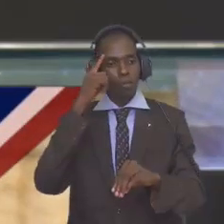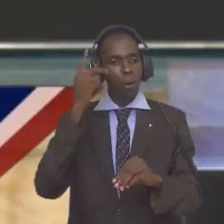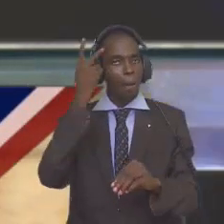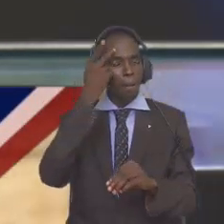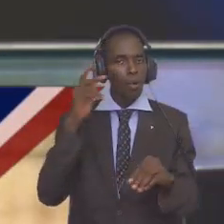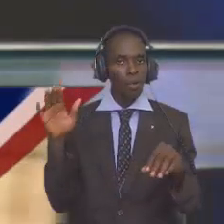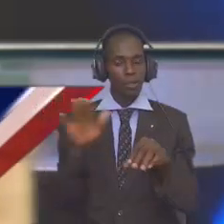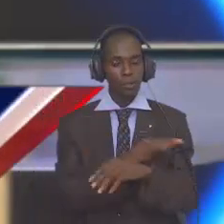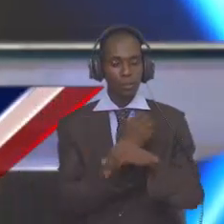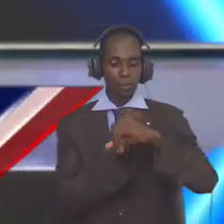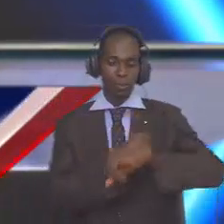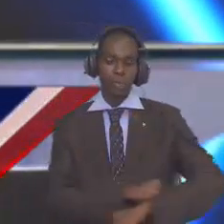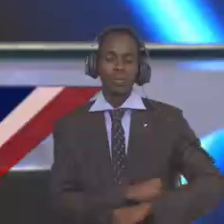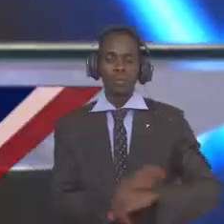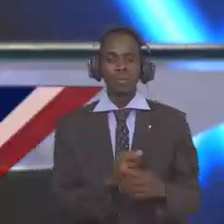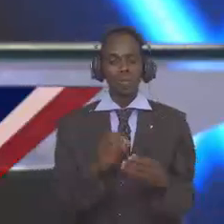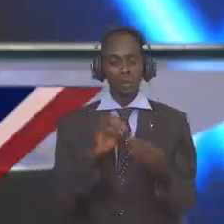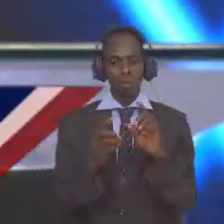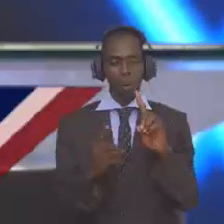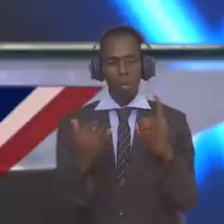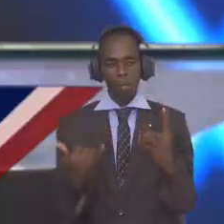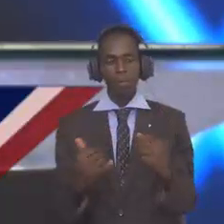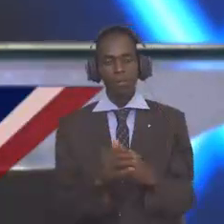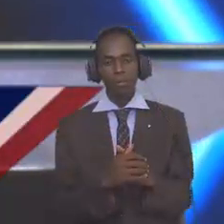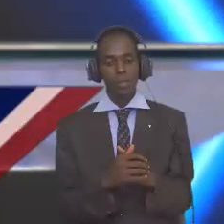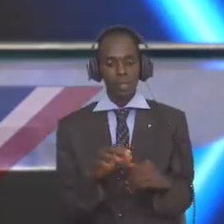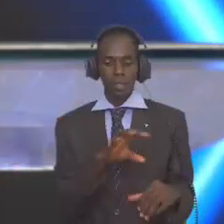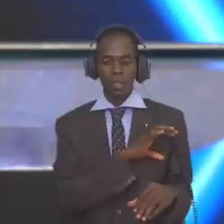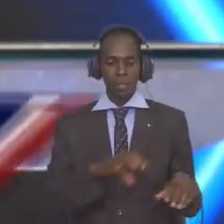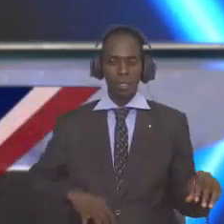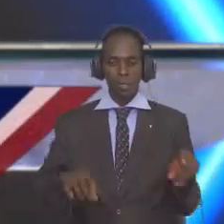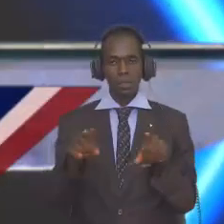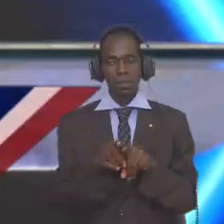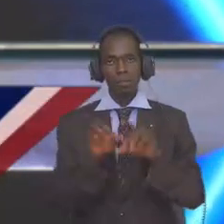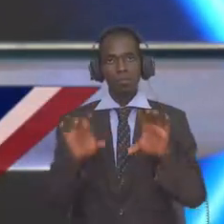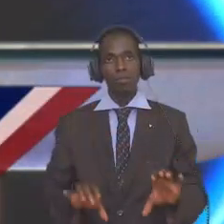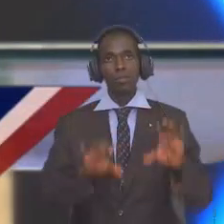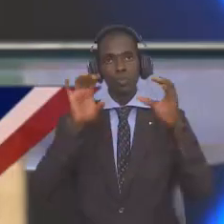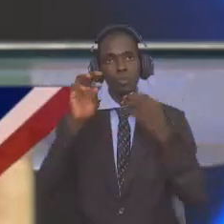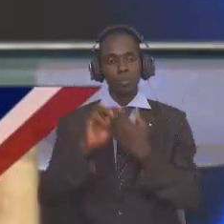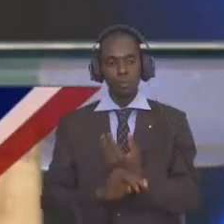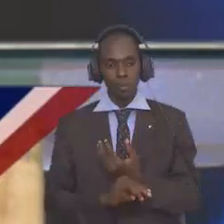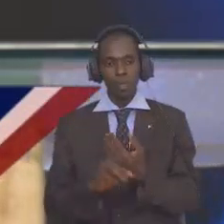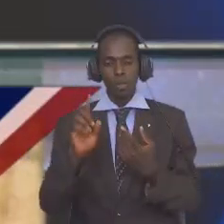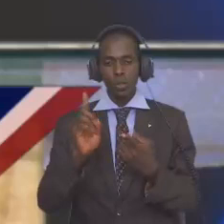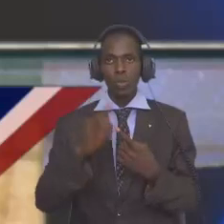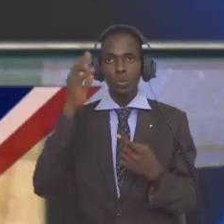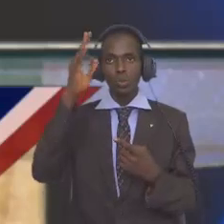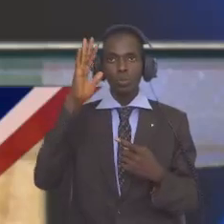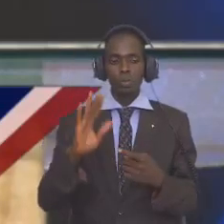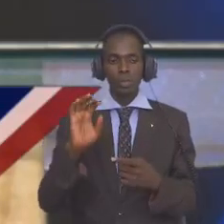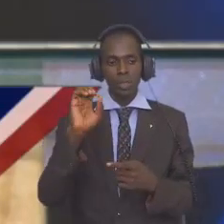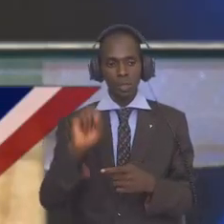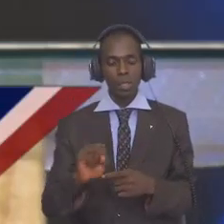purposeful preservation. Let's come to number one, Christ-like commitment to